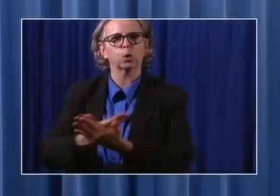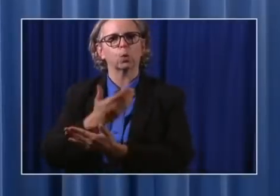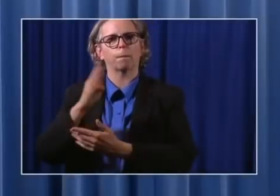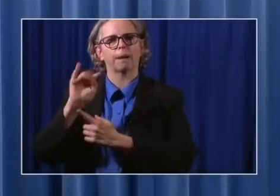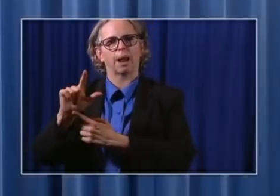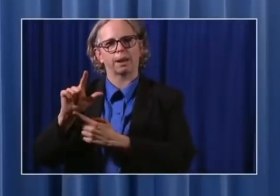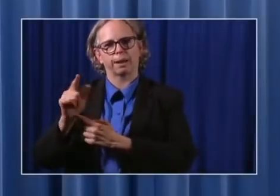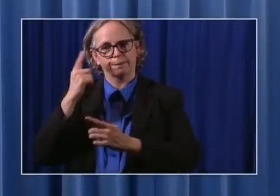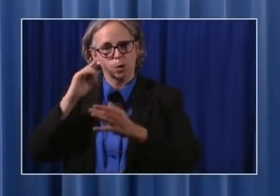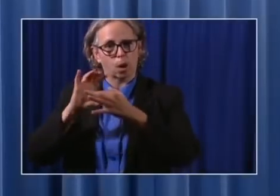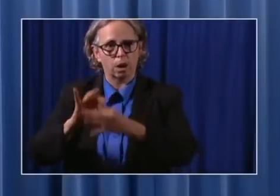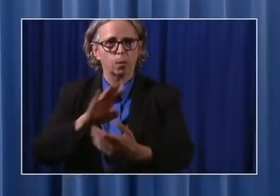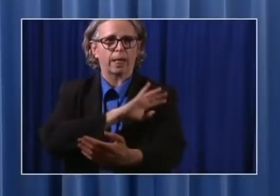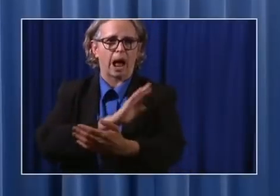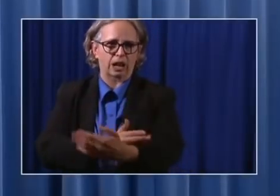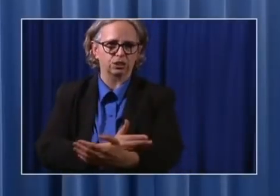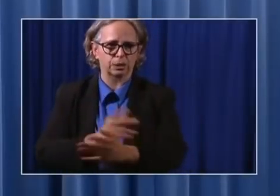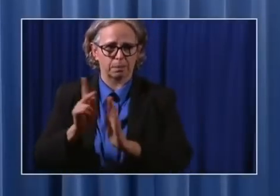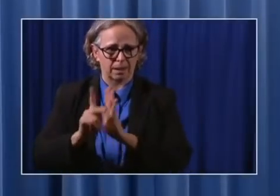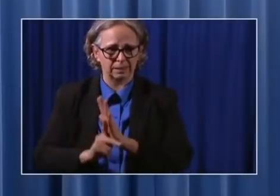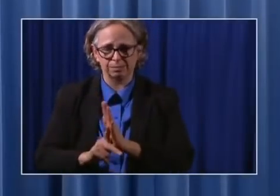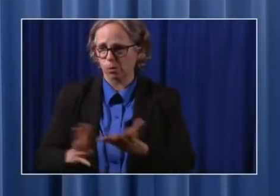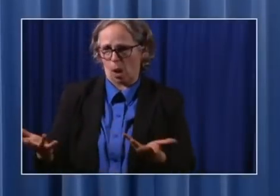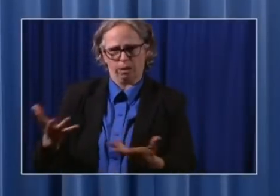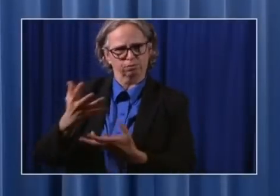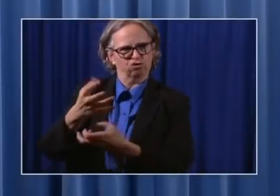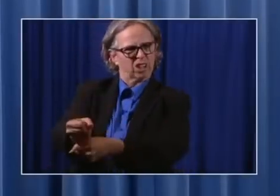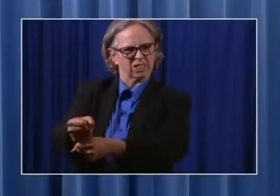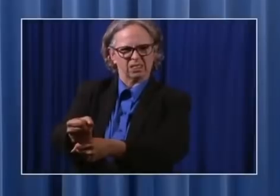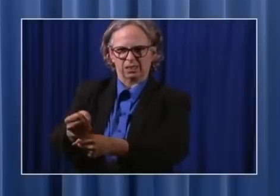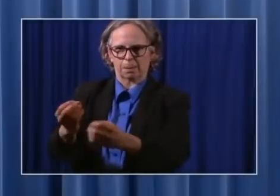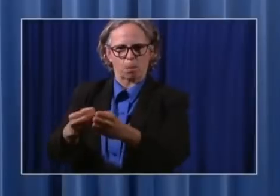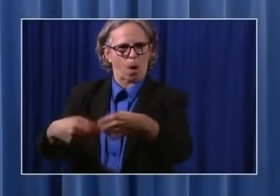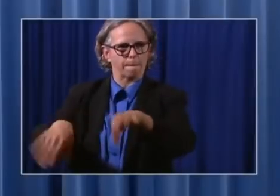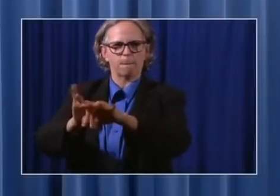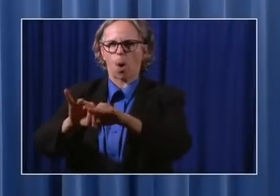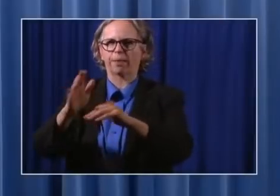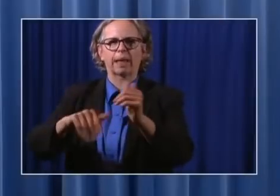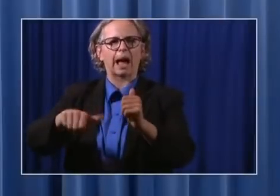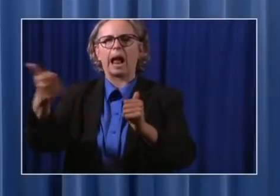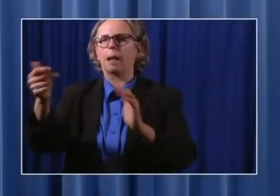Is more important than any policy. More important than any policy at all.